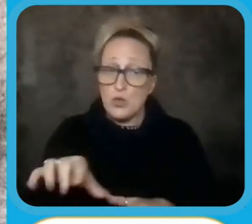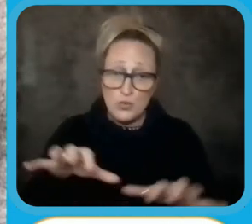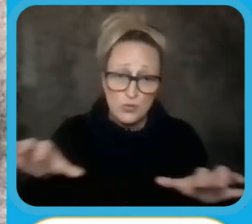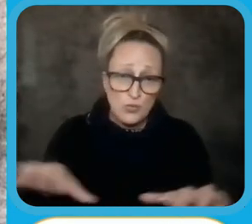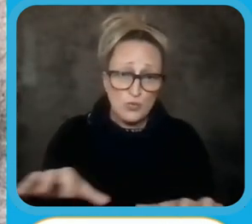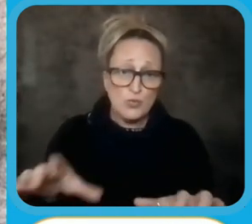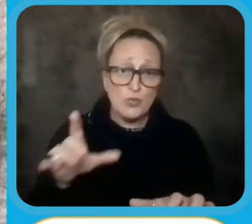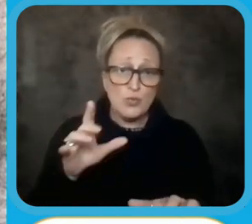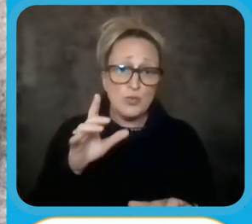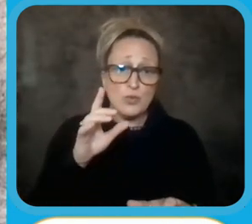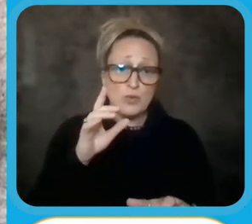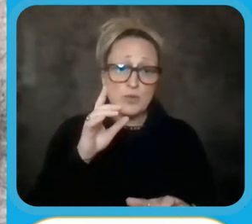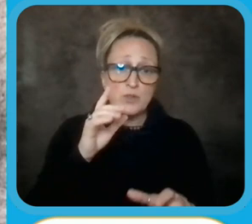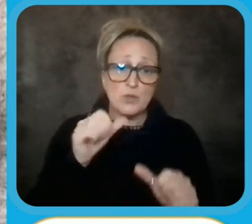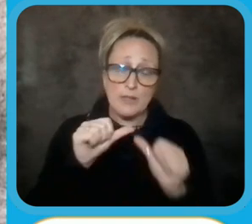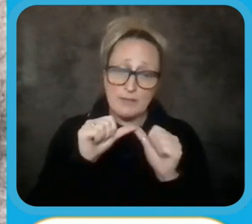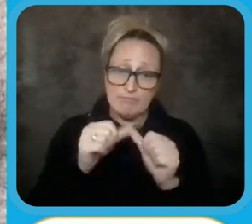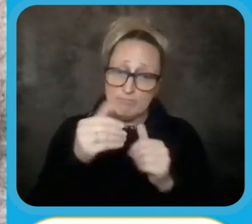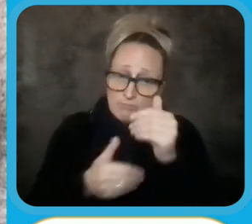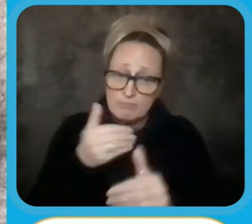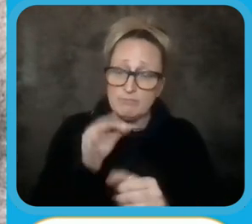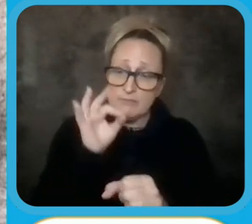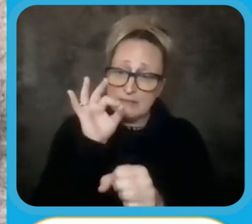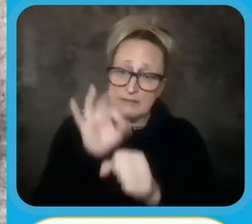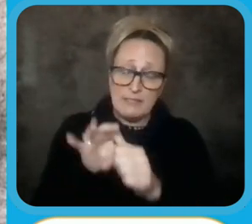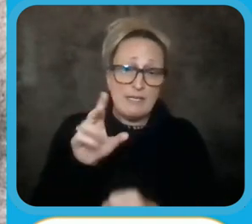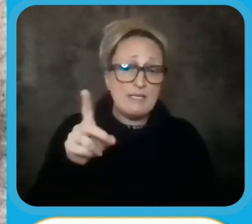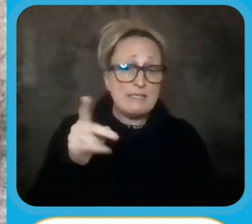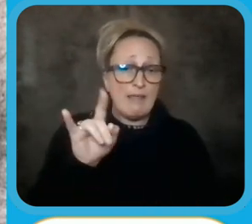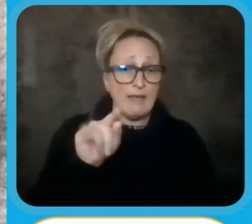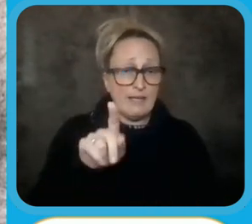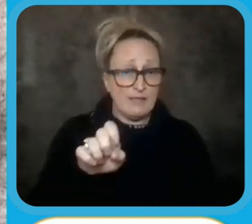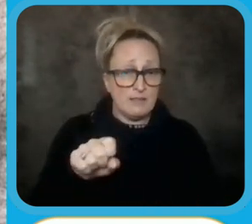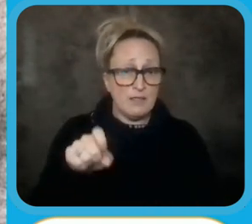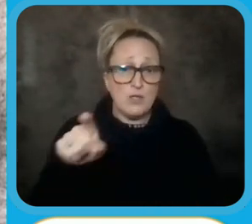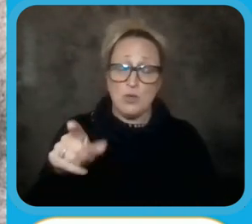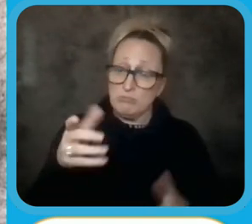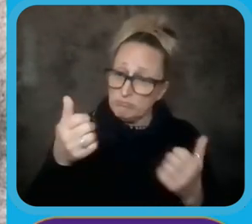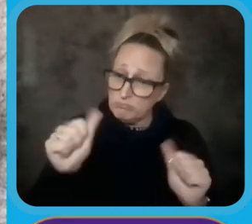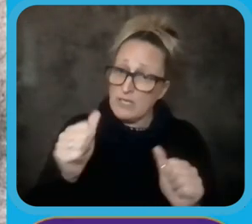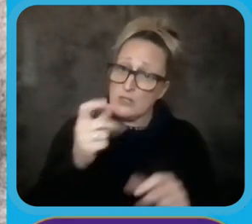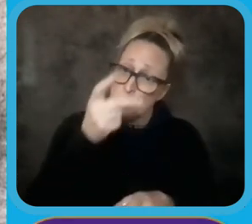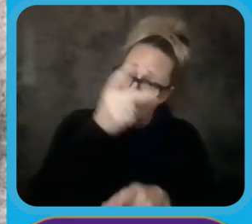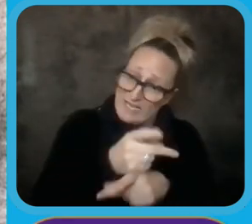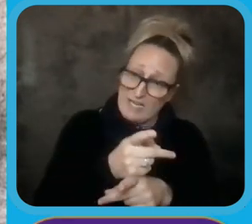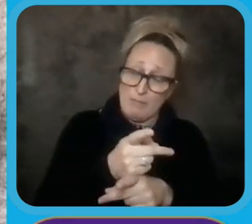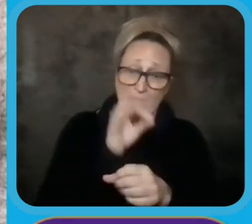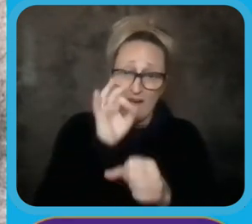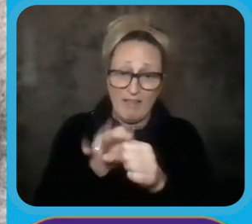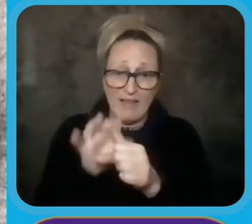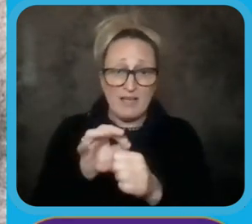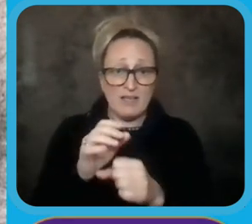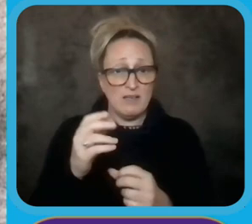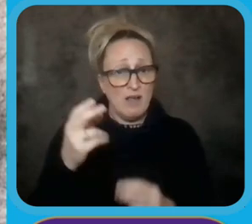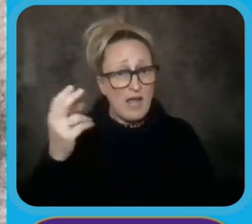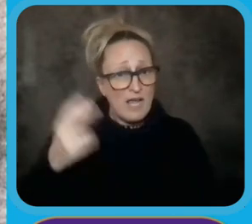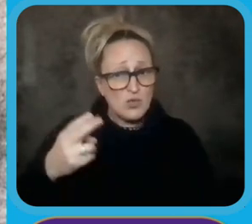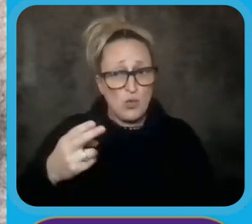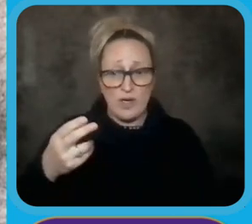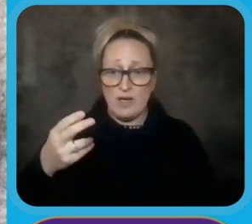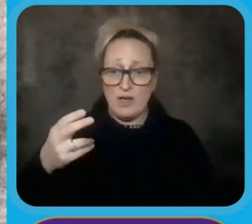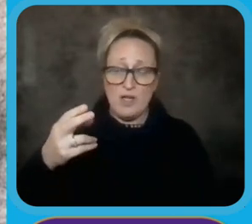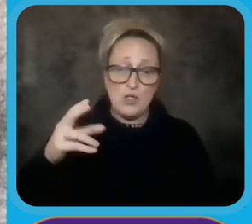elect progressive candidates. Your efforts help to elect and hold a historic Democratic